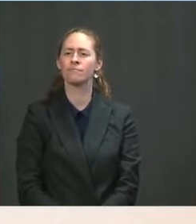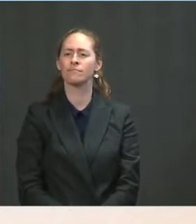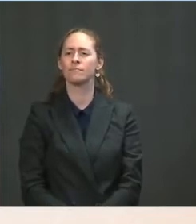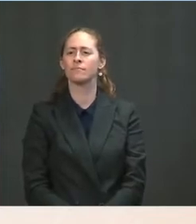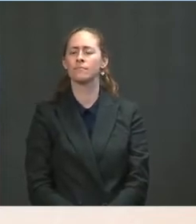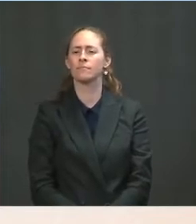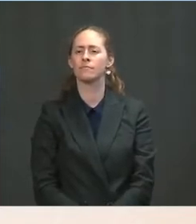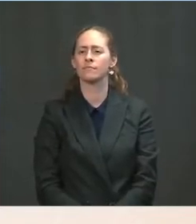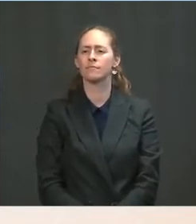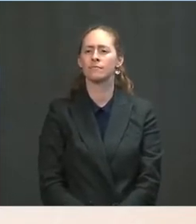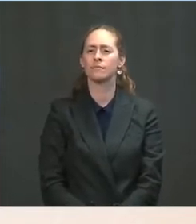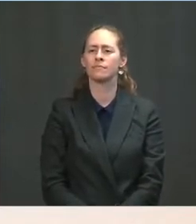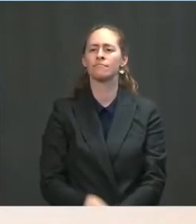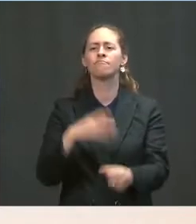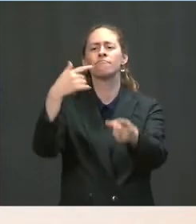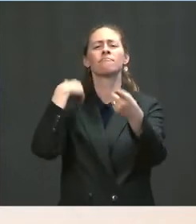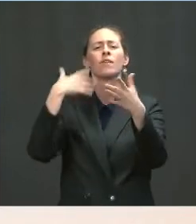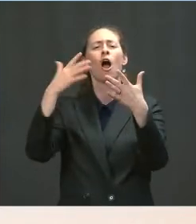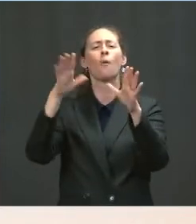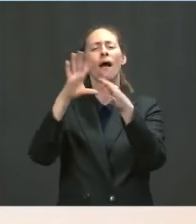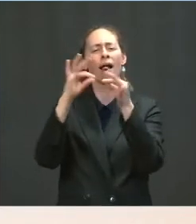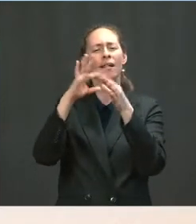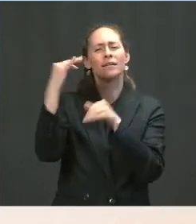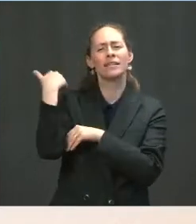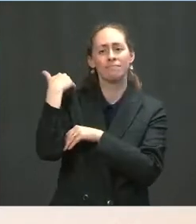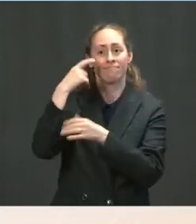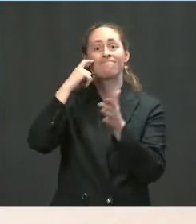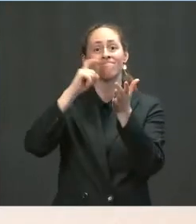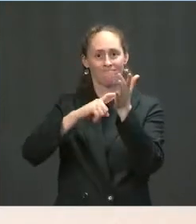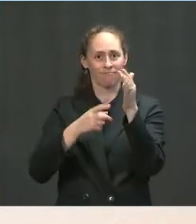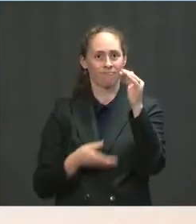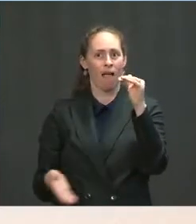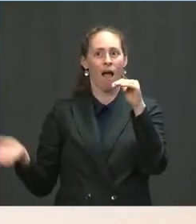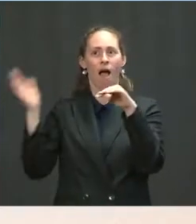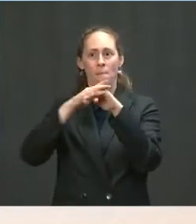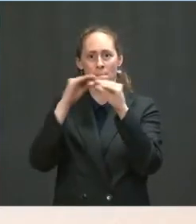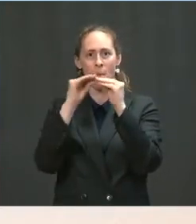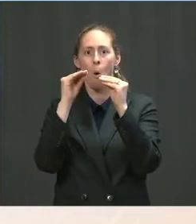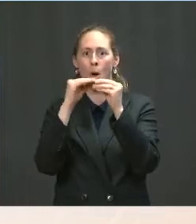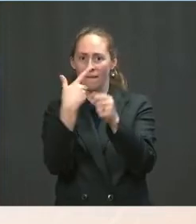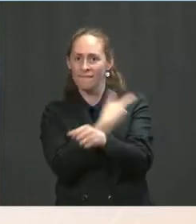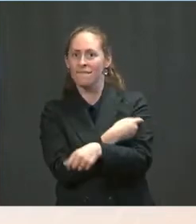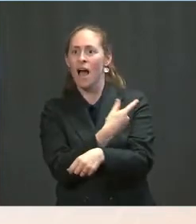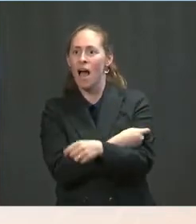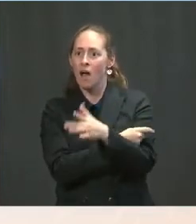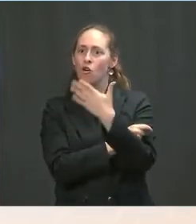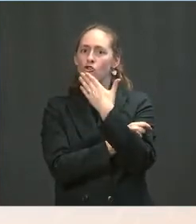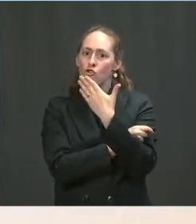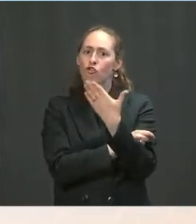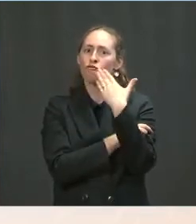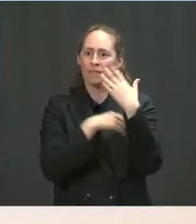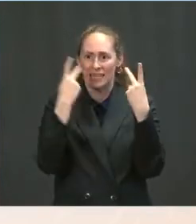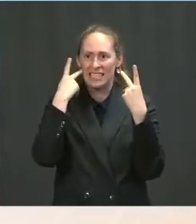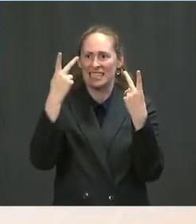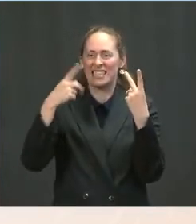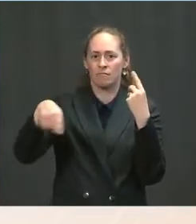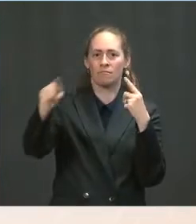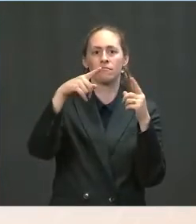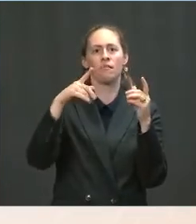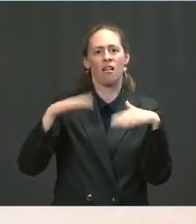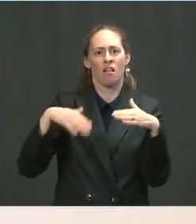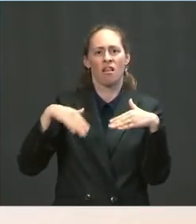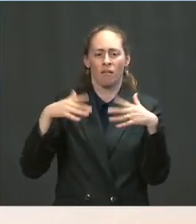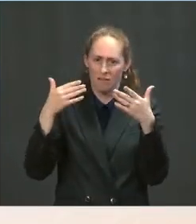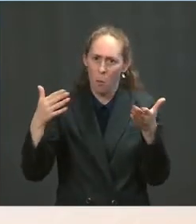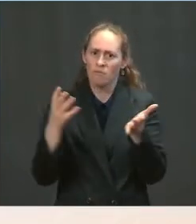getting vaccinated. And so, if anything, we're seeing people are out there who are unvaccinated clearly getting vaccinated.